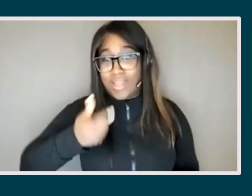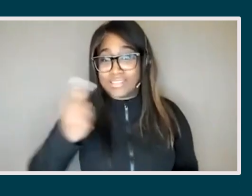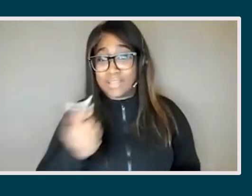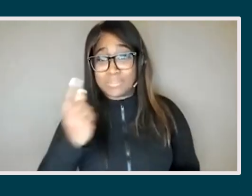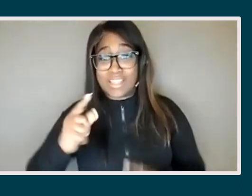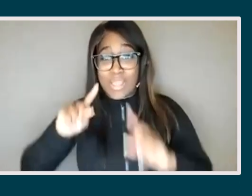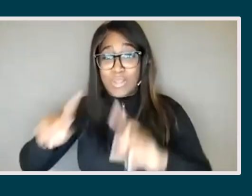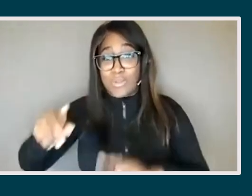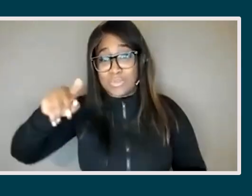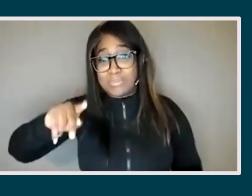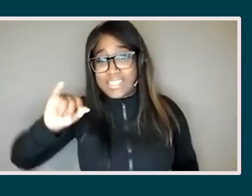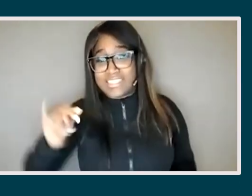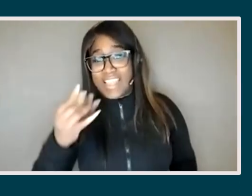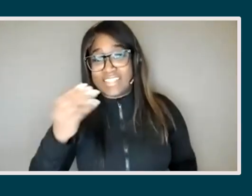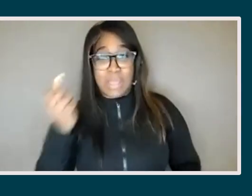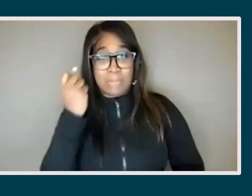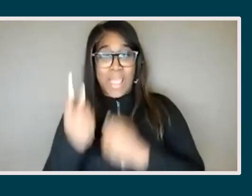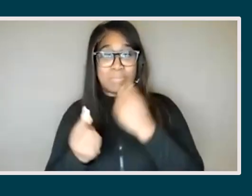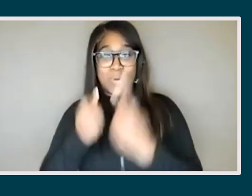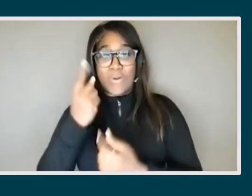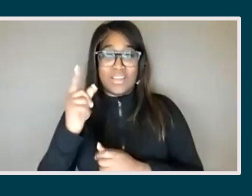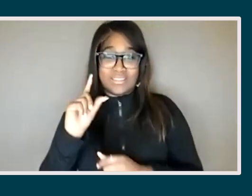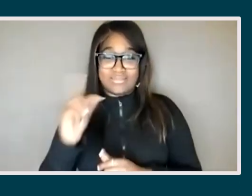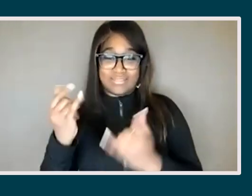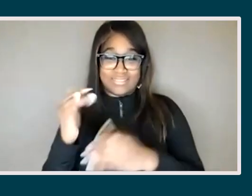to PJs and popcorn this evening at school.